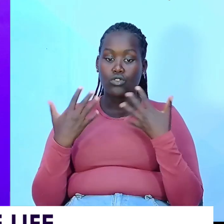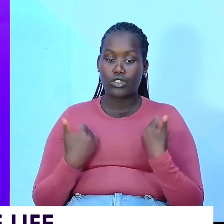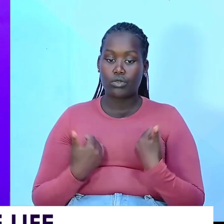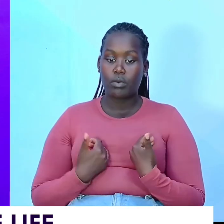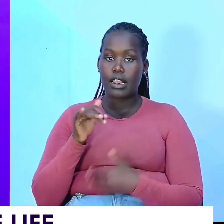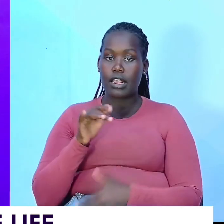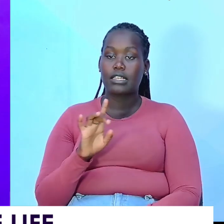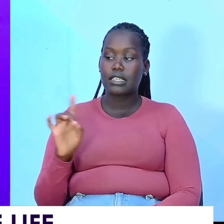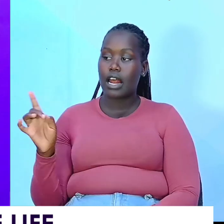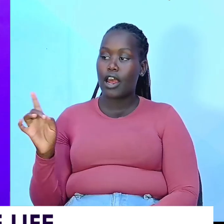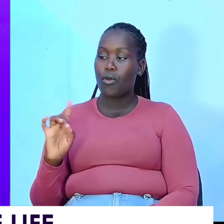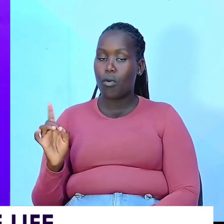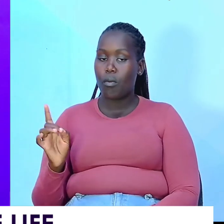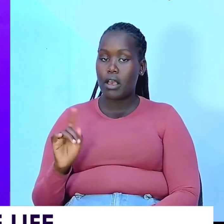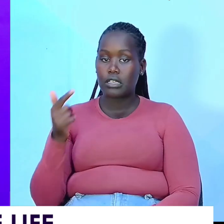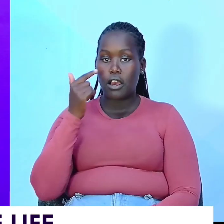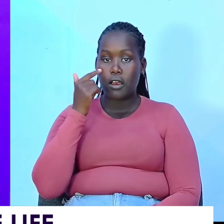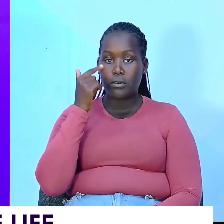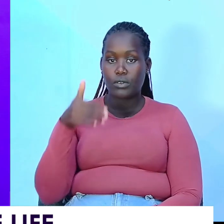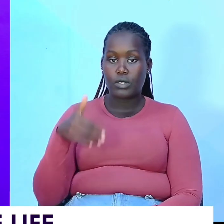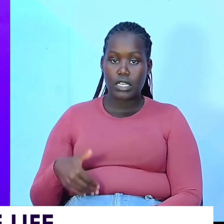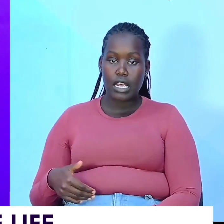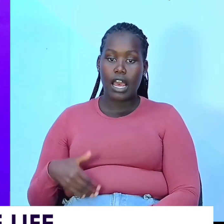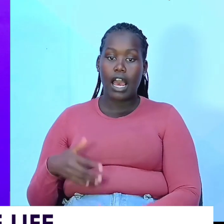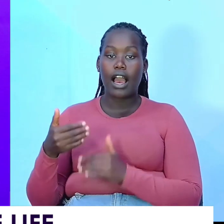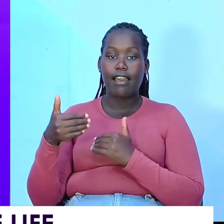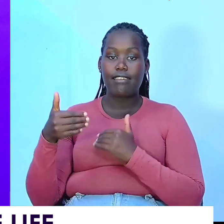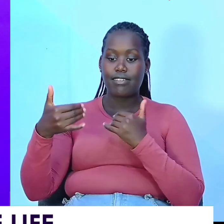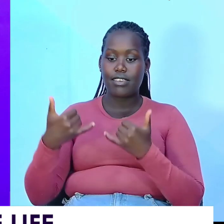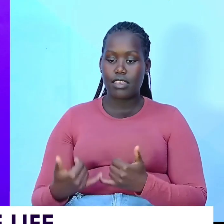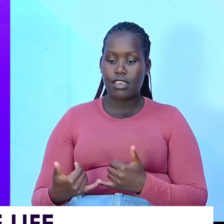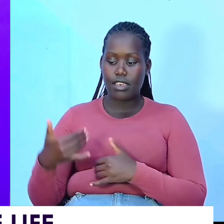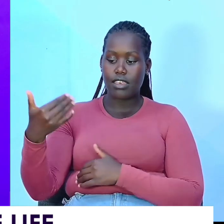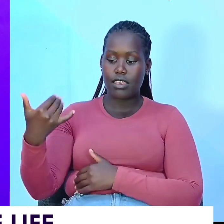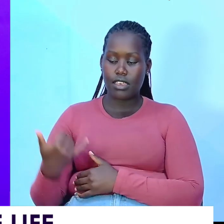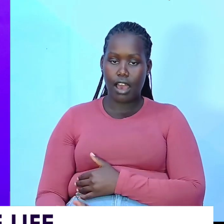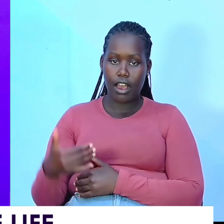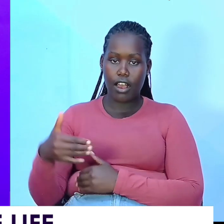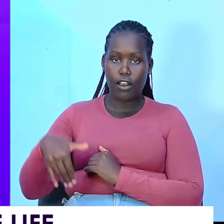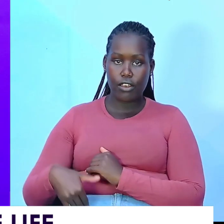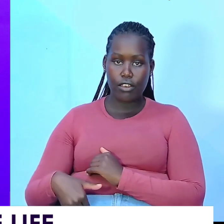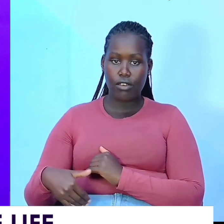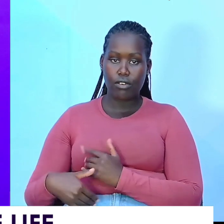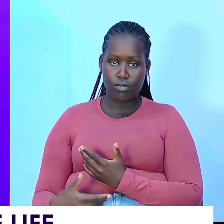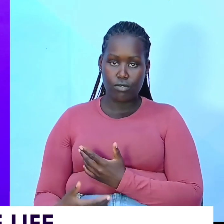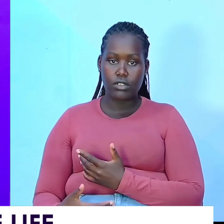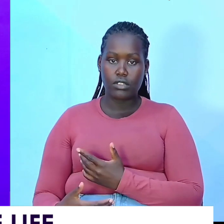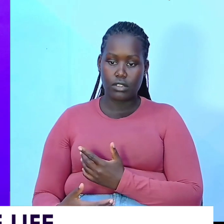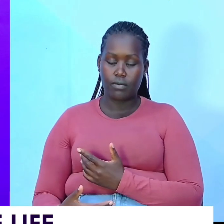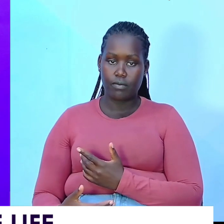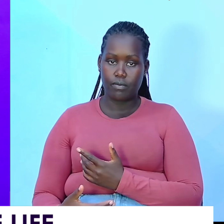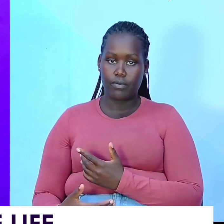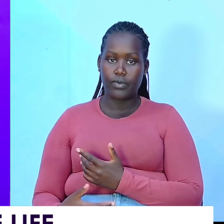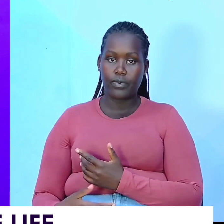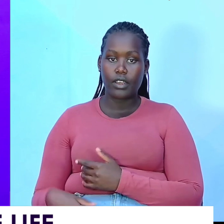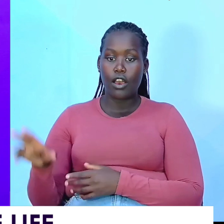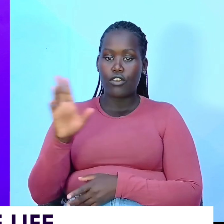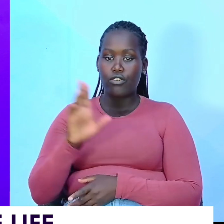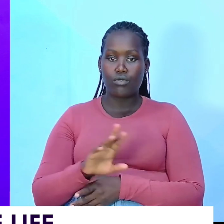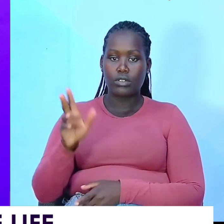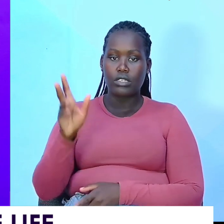to see young teenagers lighting marijuana in public. Yes. You've met